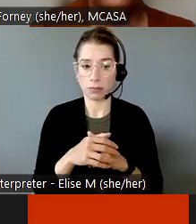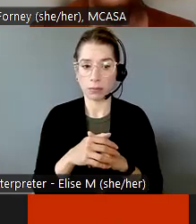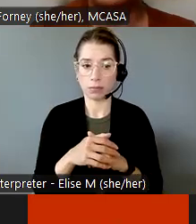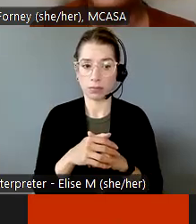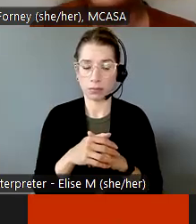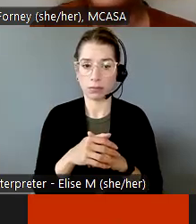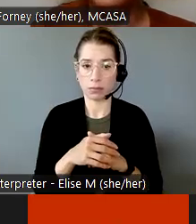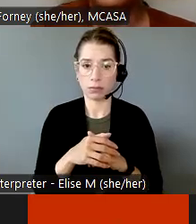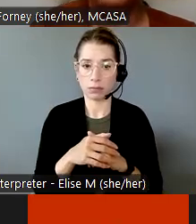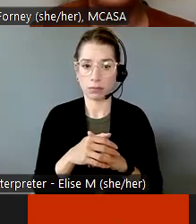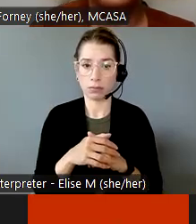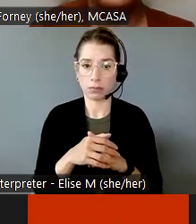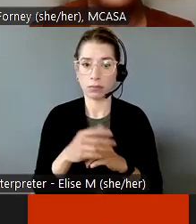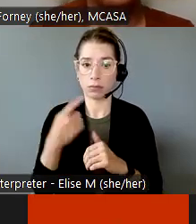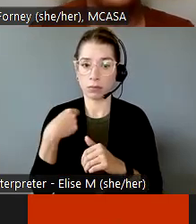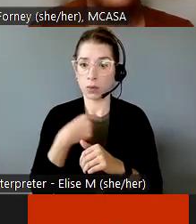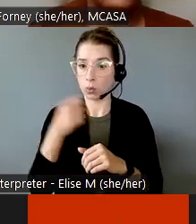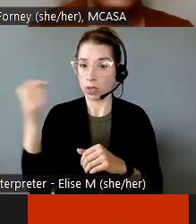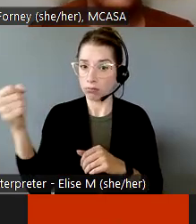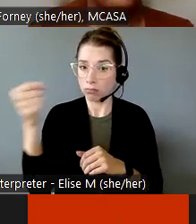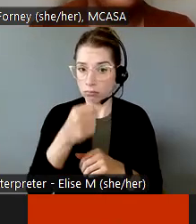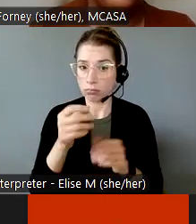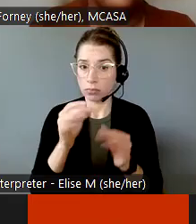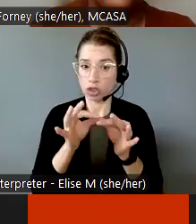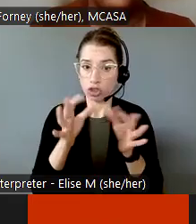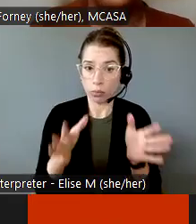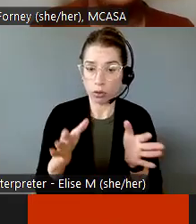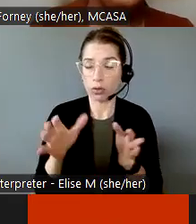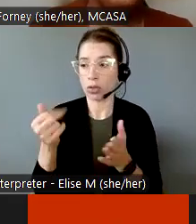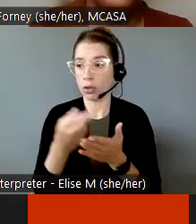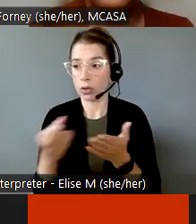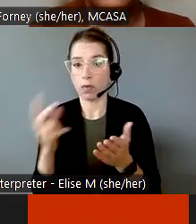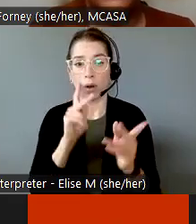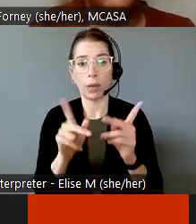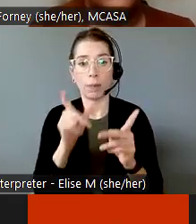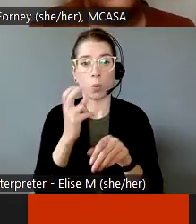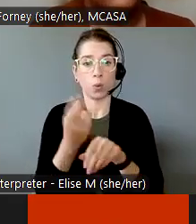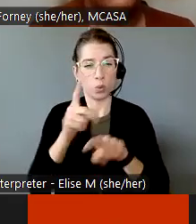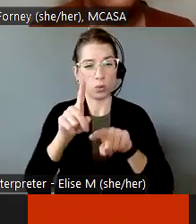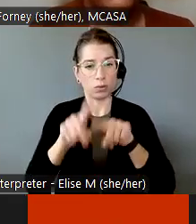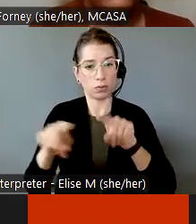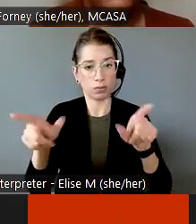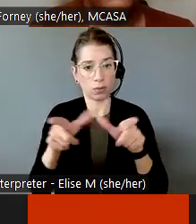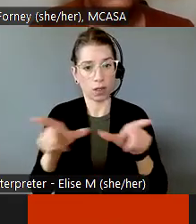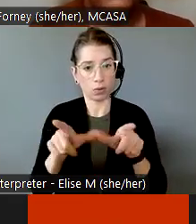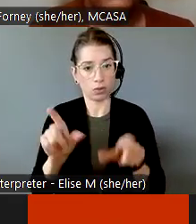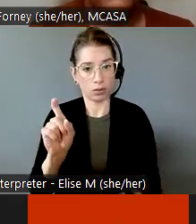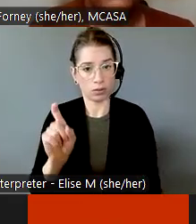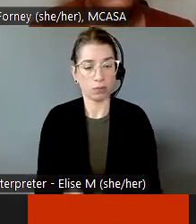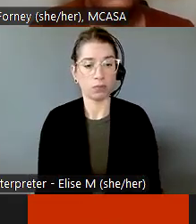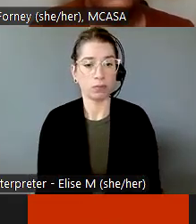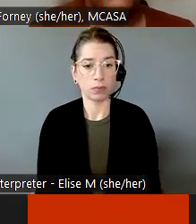Are we utilizing interpreters and other resources for people who speak various languages?